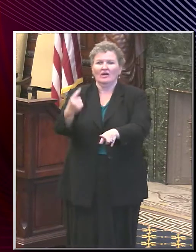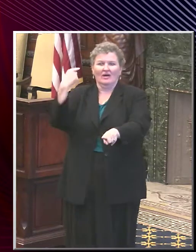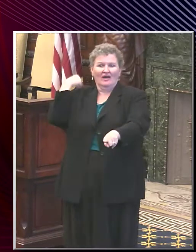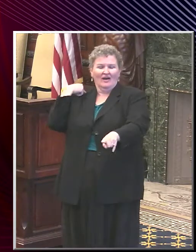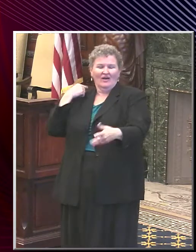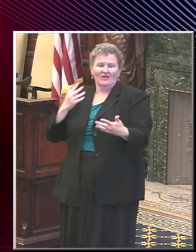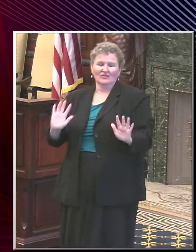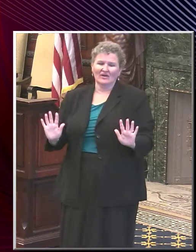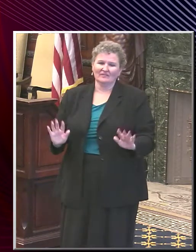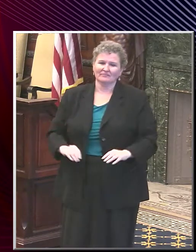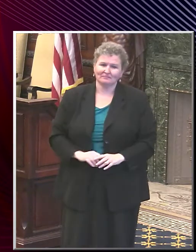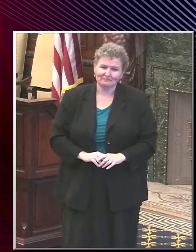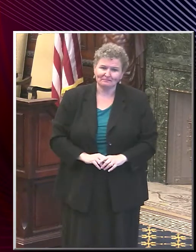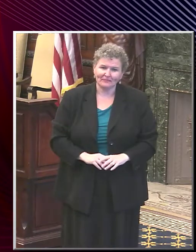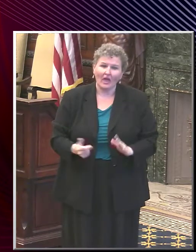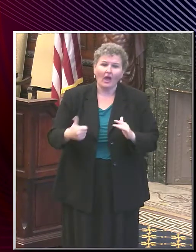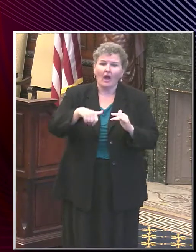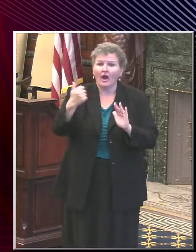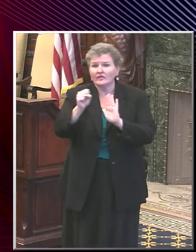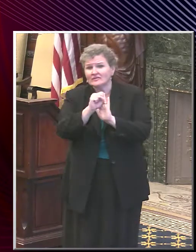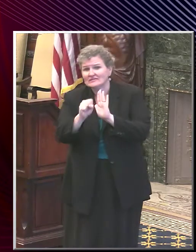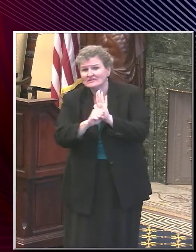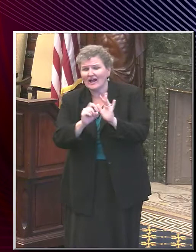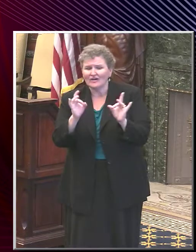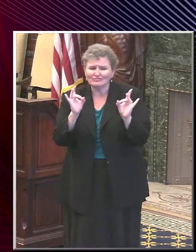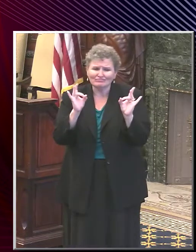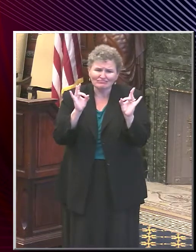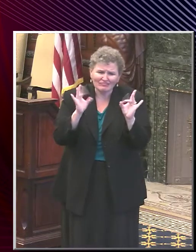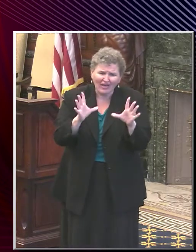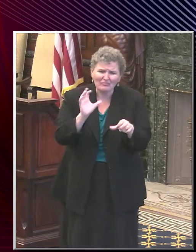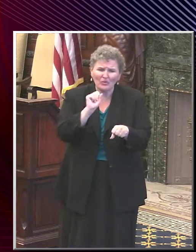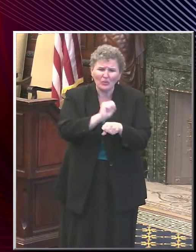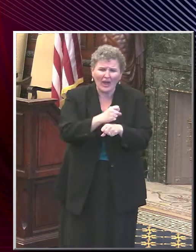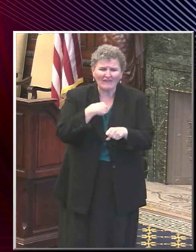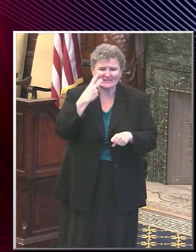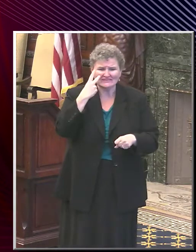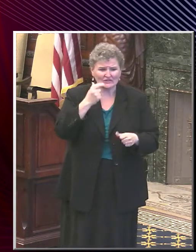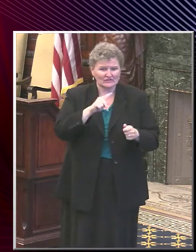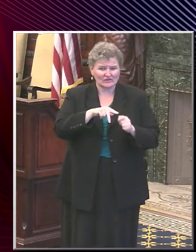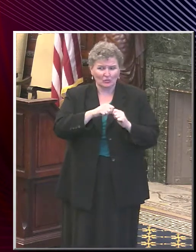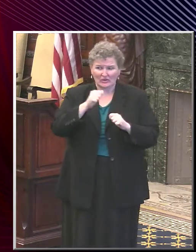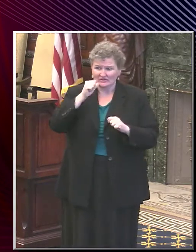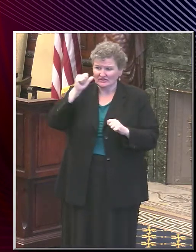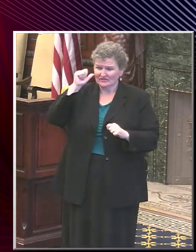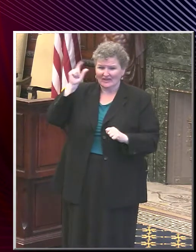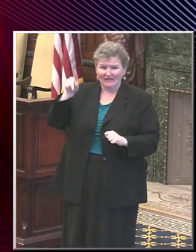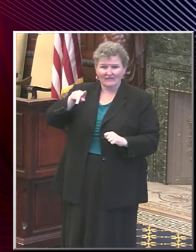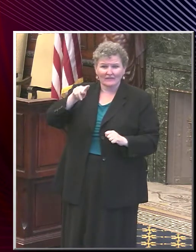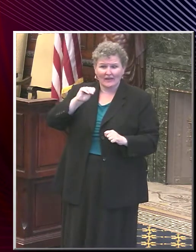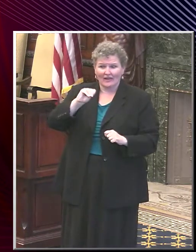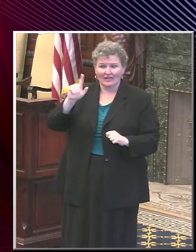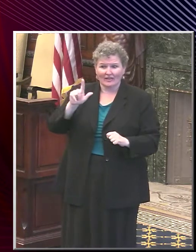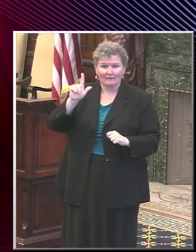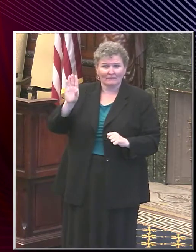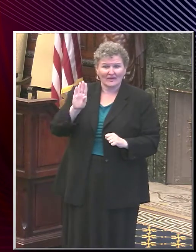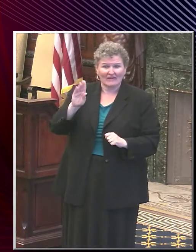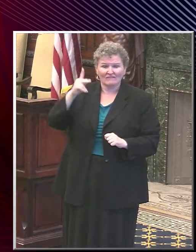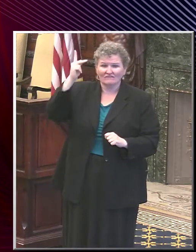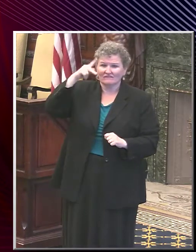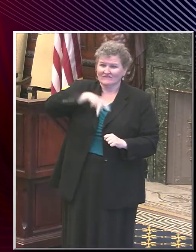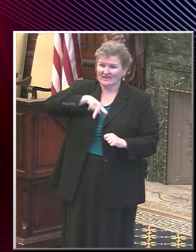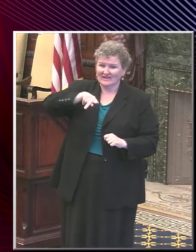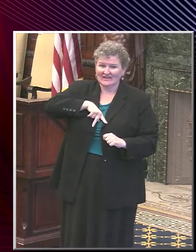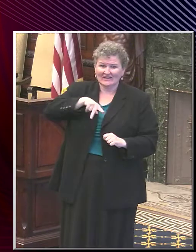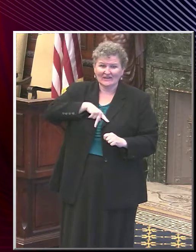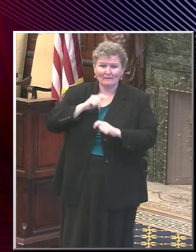states, frankly, have done a terrible job. And as we saw yesterday with Major League Baseball and the Phillies, that has infected all states and cities. I think